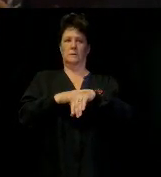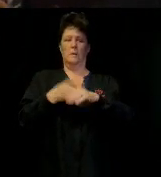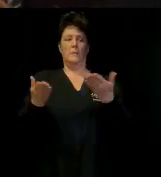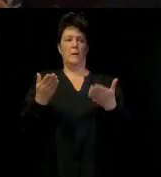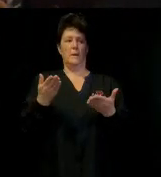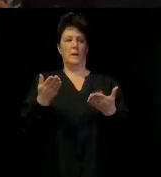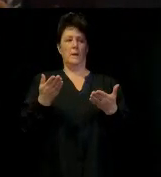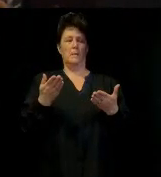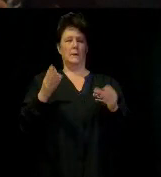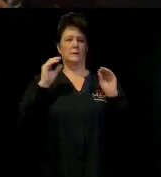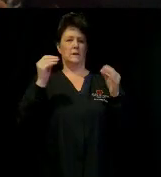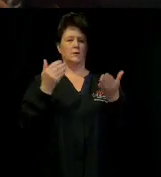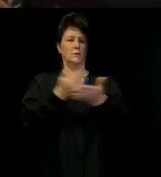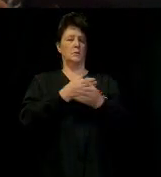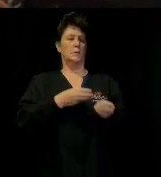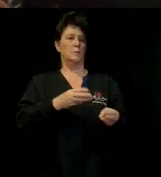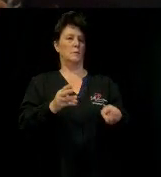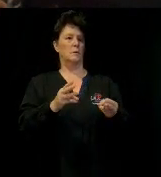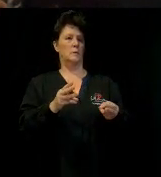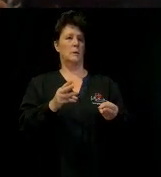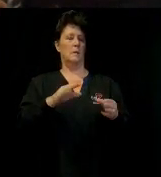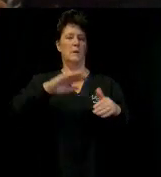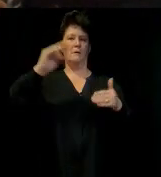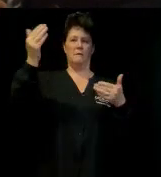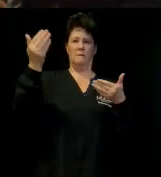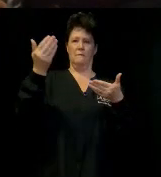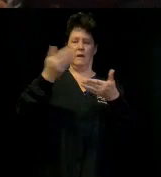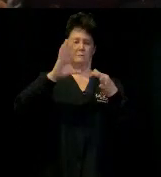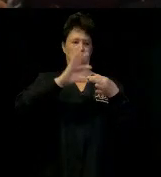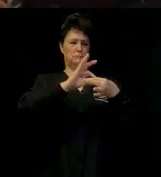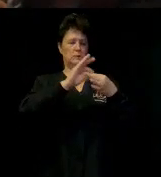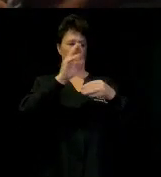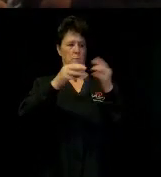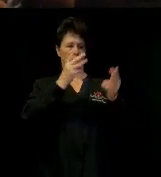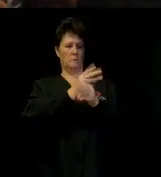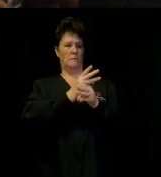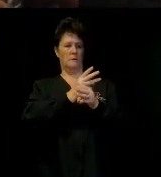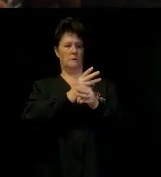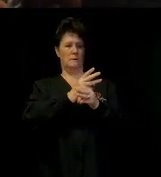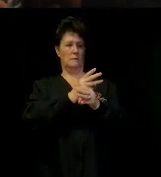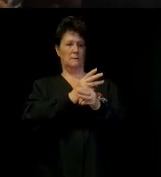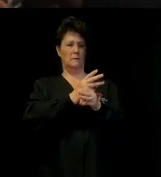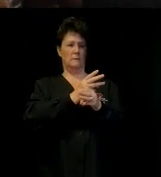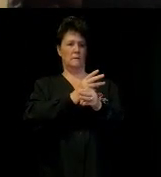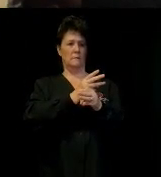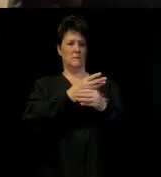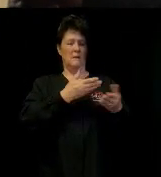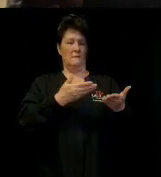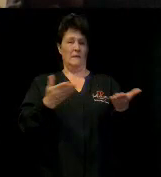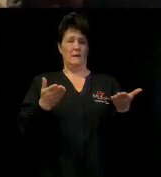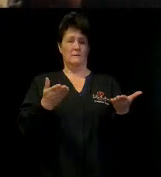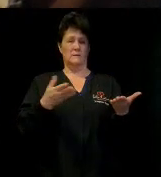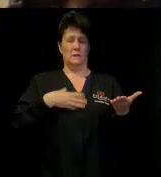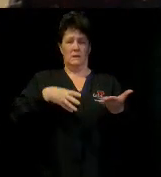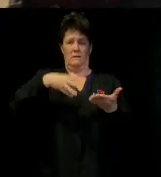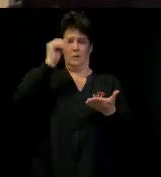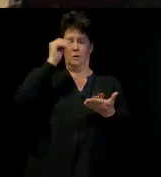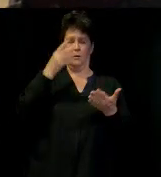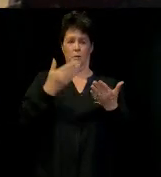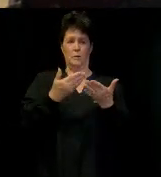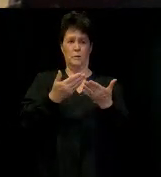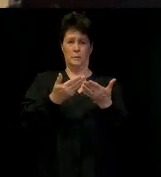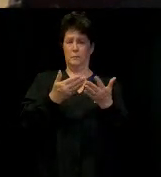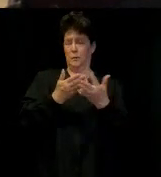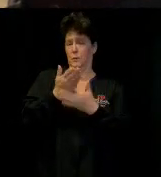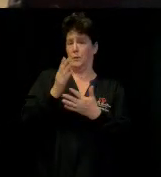seen. I'm going to invite you into the world of how, in a sense, principles I've learned through law enforcement and the mentality that we use to train